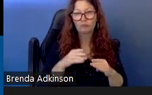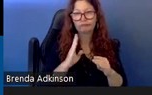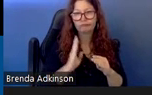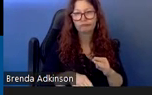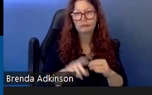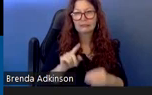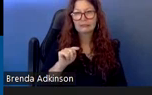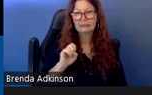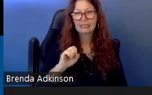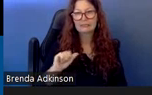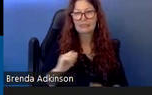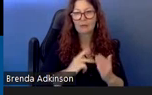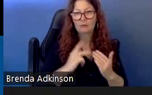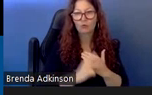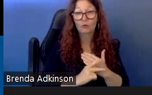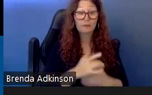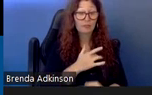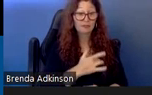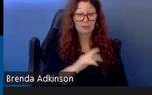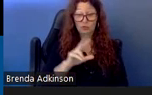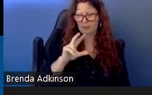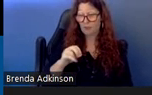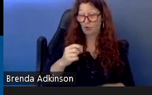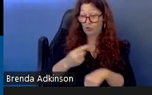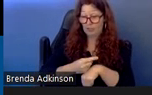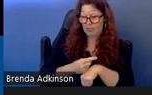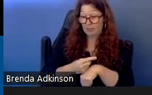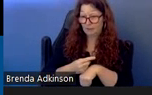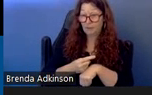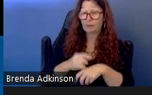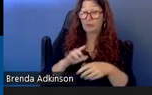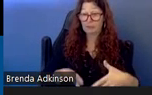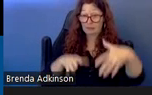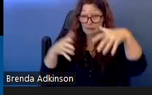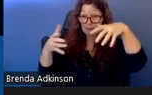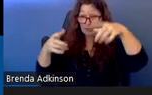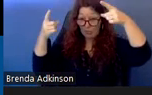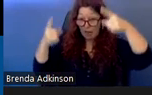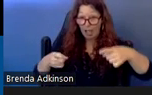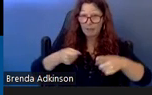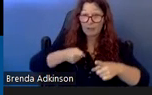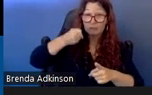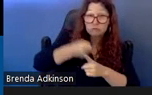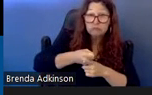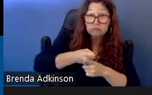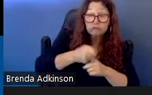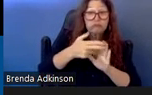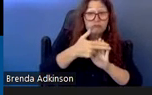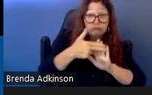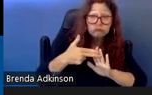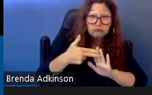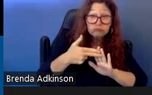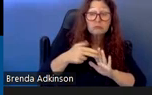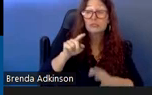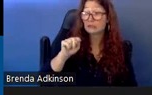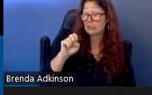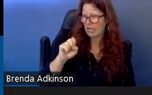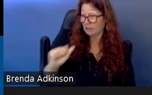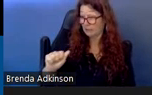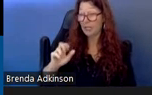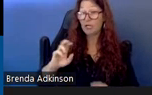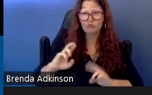30 days from when the disaster is declared and TSA is activated,